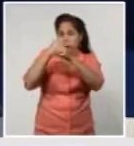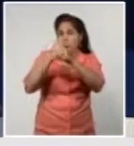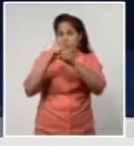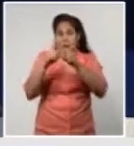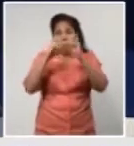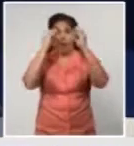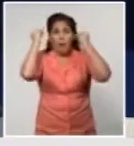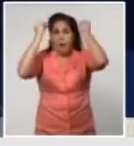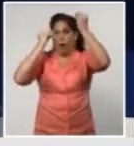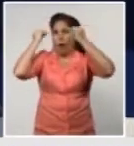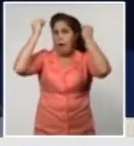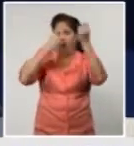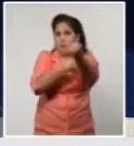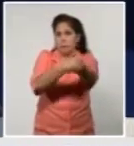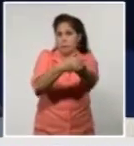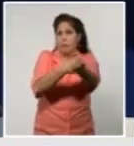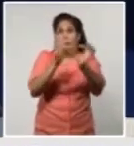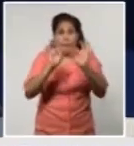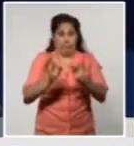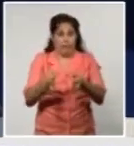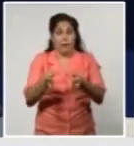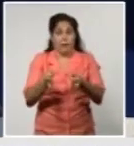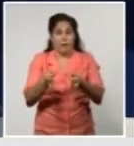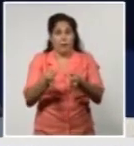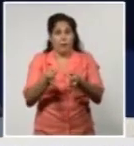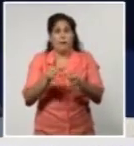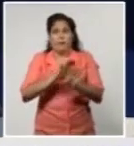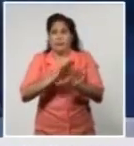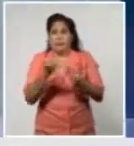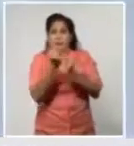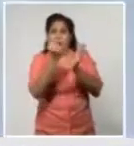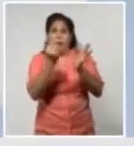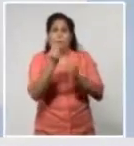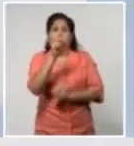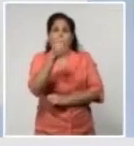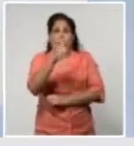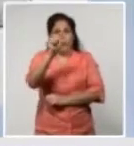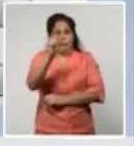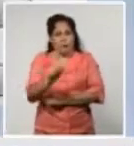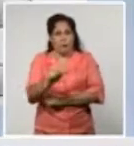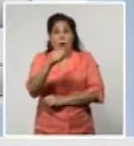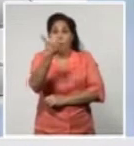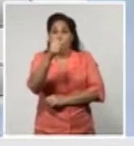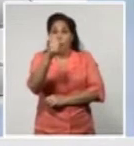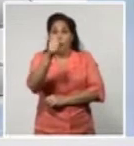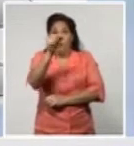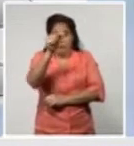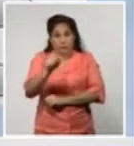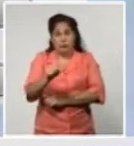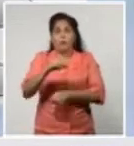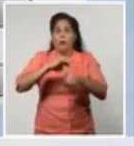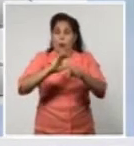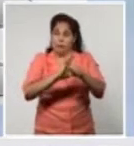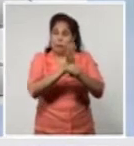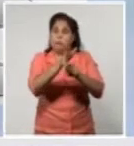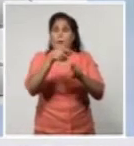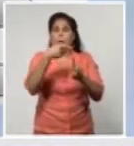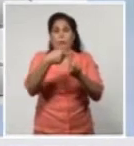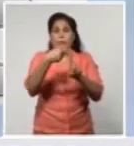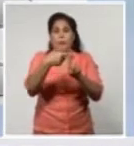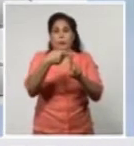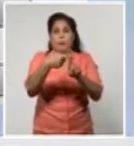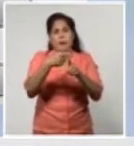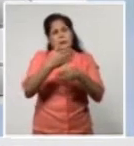the number of 2,543 samples. As a result of the study of these samples, 10